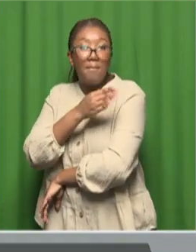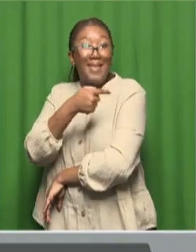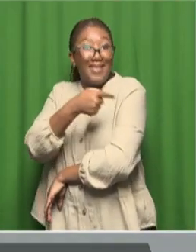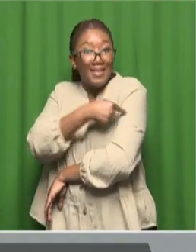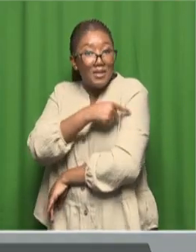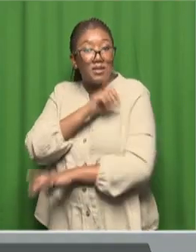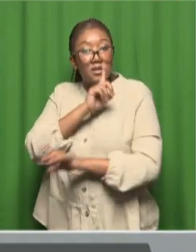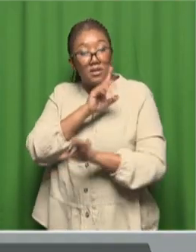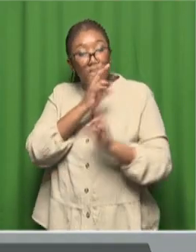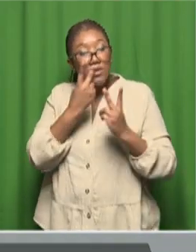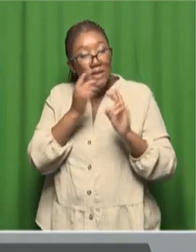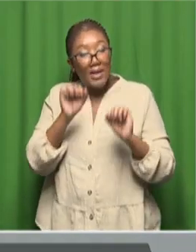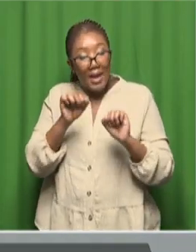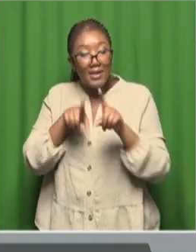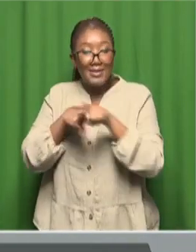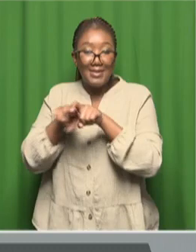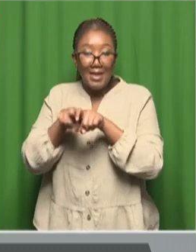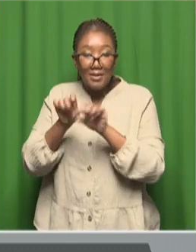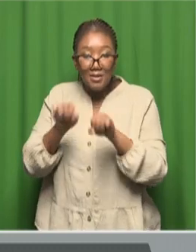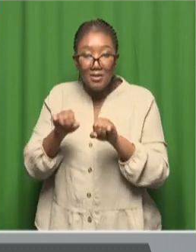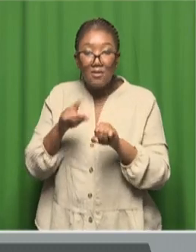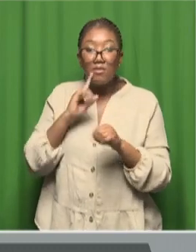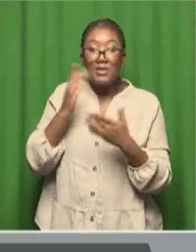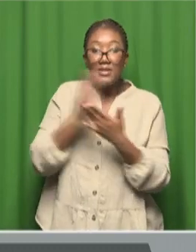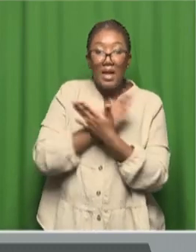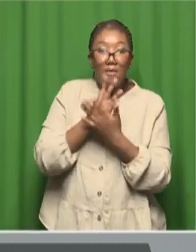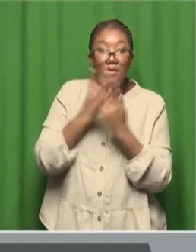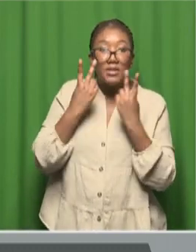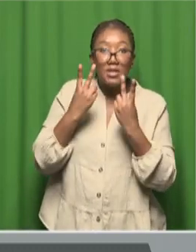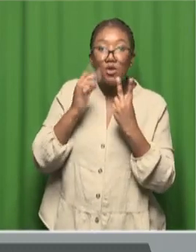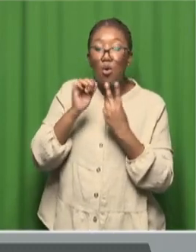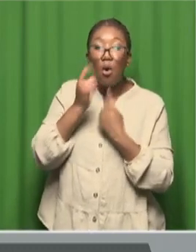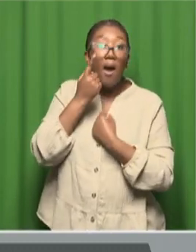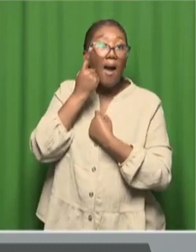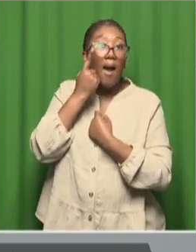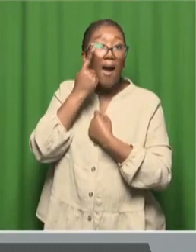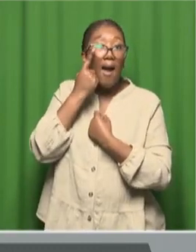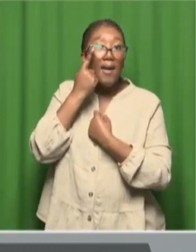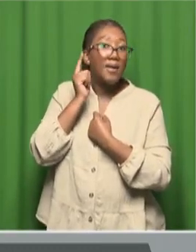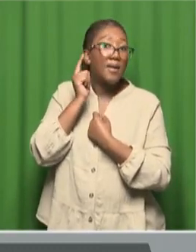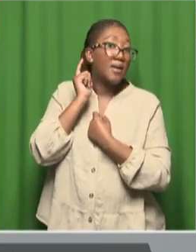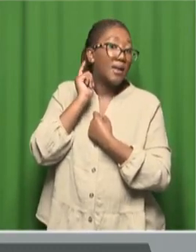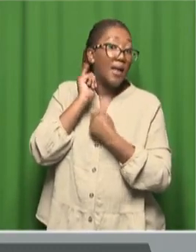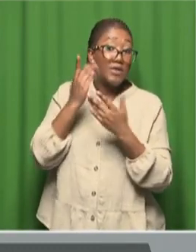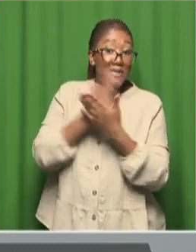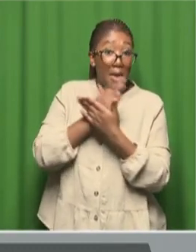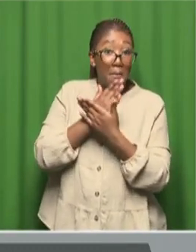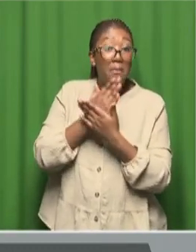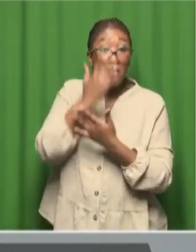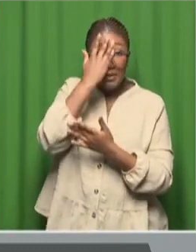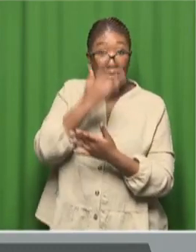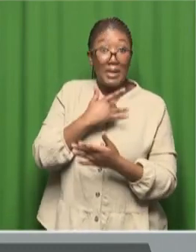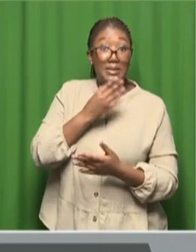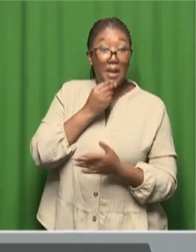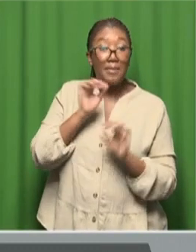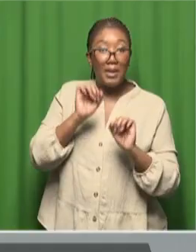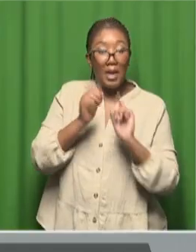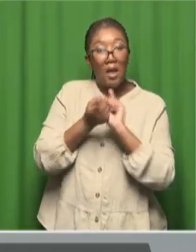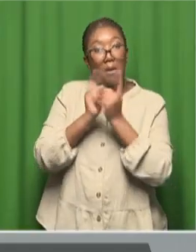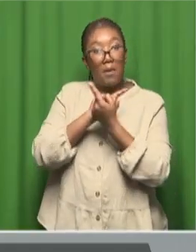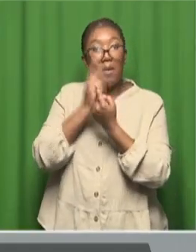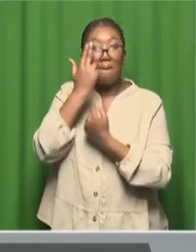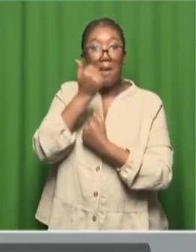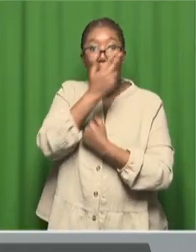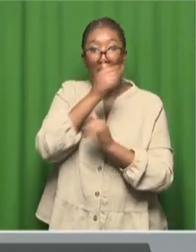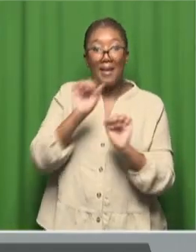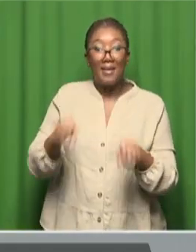recent advances with AI that will pick up changes at the back of the eye because diabetes leads to blindness. Yes. And going forward,